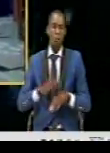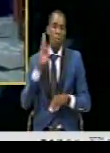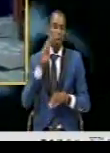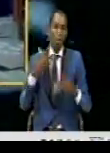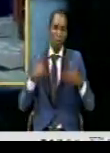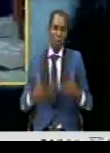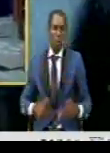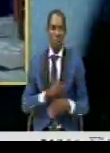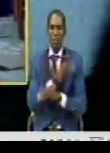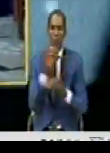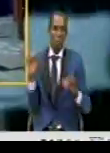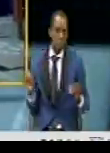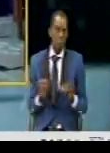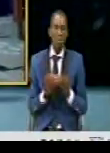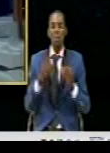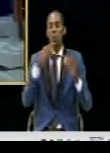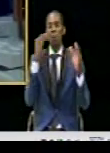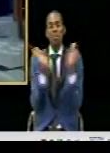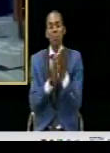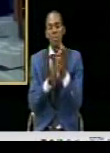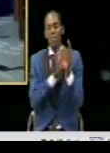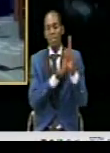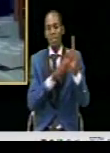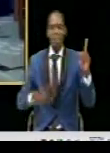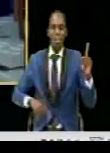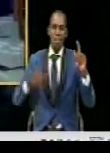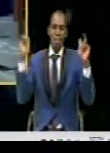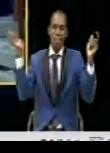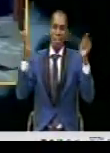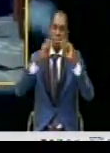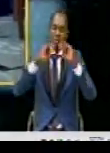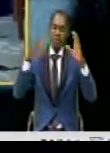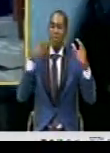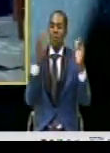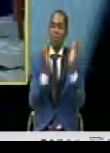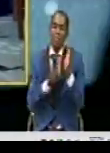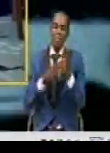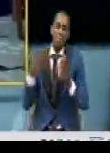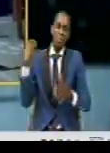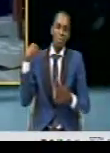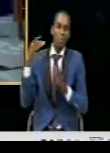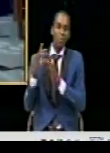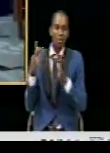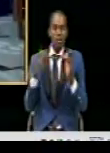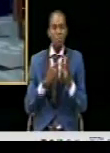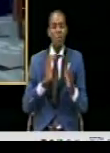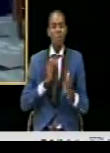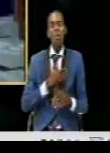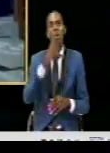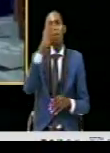God, do my own for me. No more that unity in the body again. And even though I want peace, I will enter my bedroom and peace, I can't enter my house. Praise the